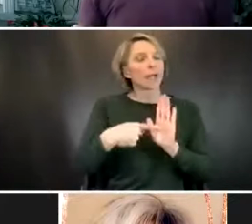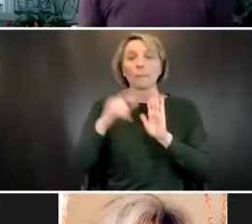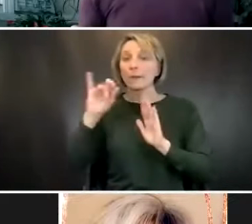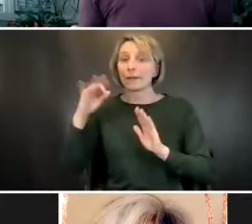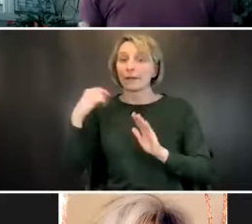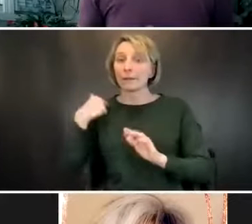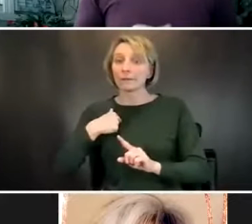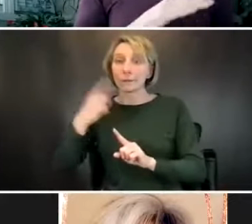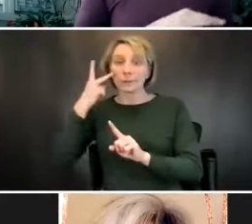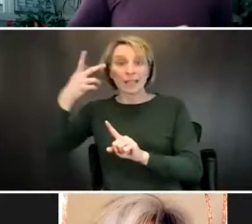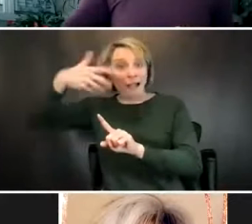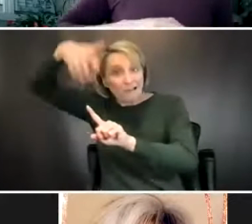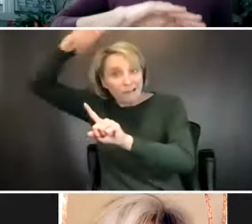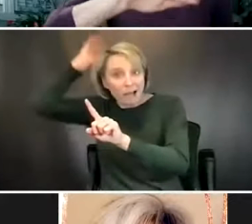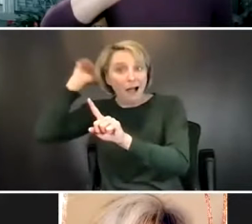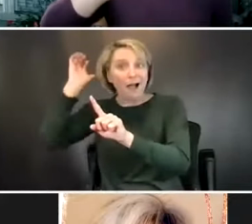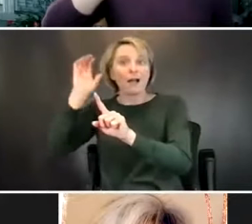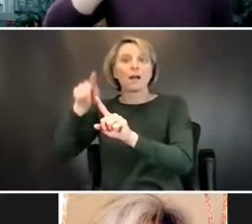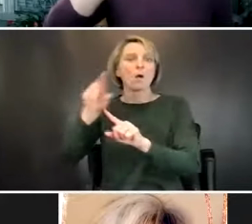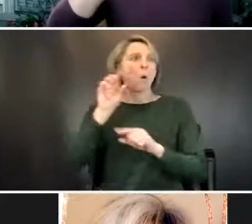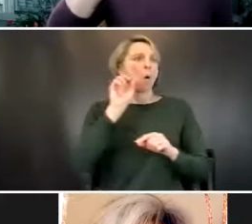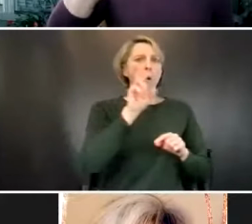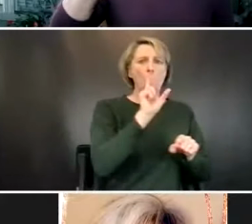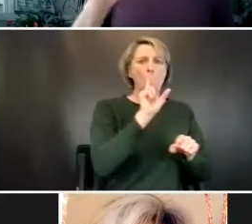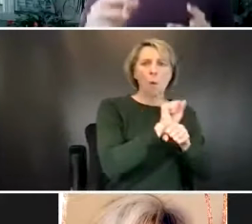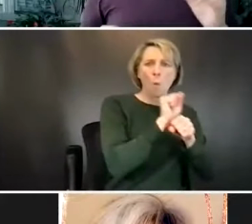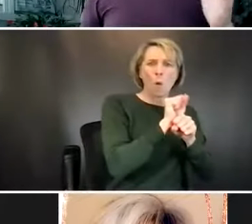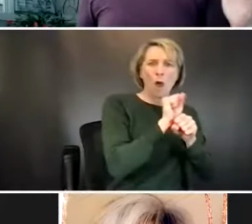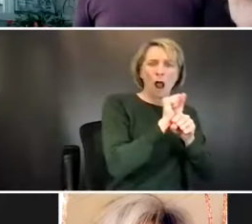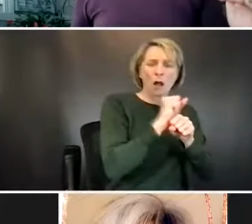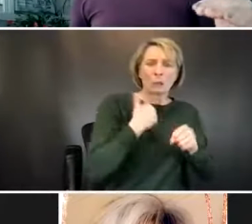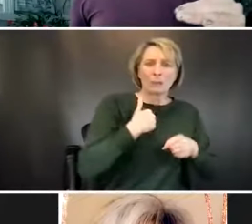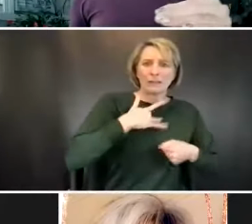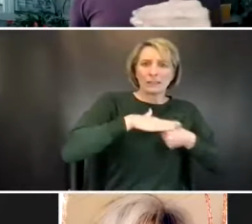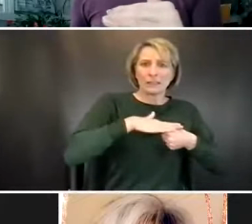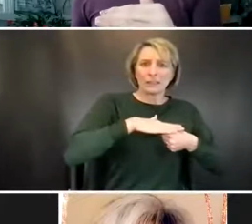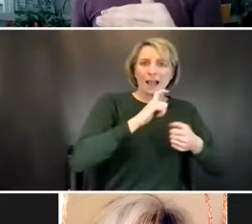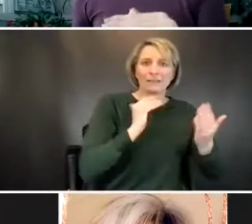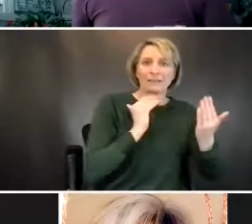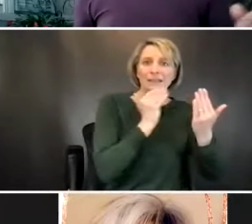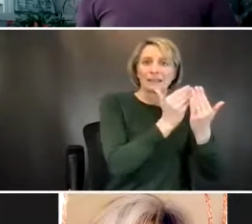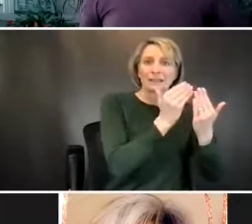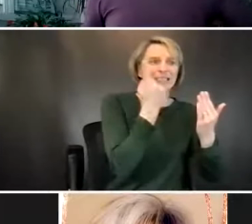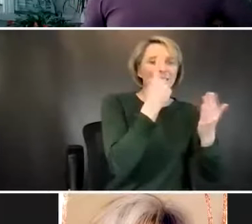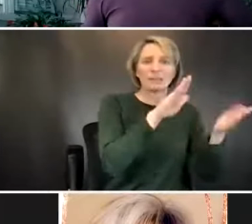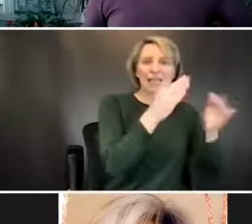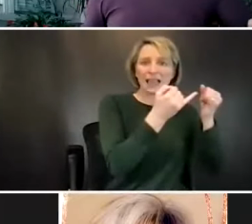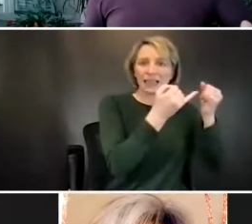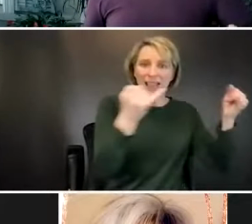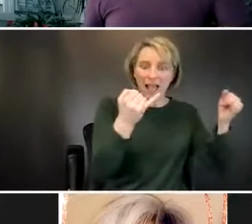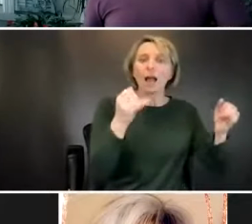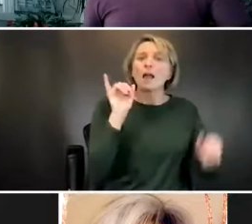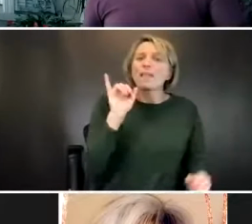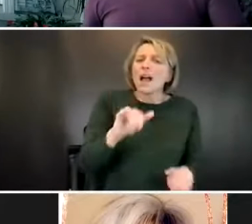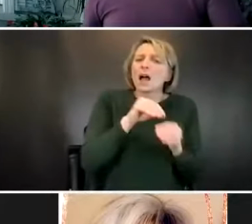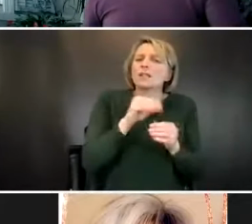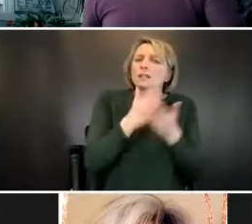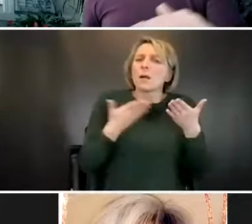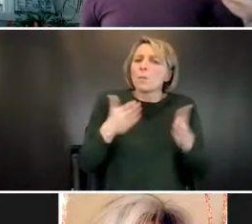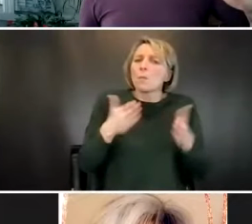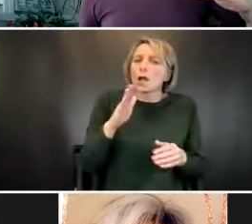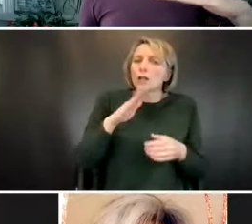deadline at work, can increase our performance. But then when stress becomes too high, so that lower